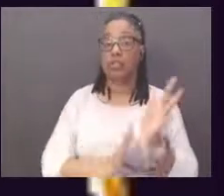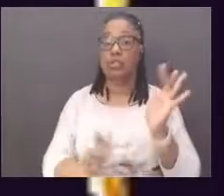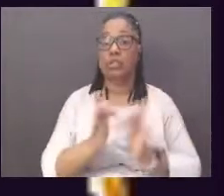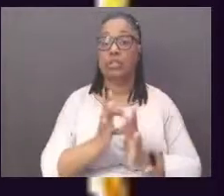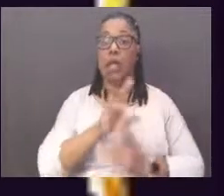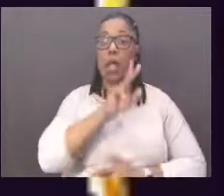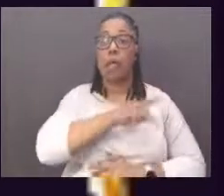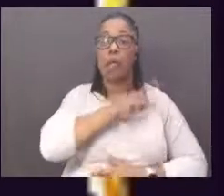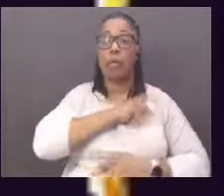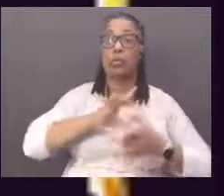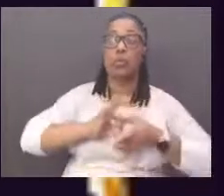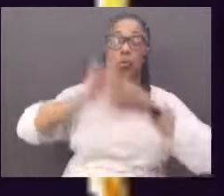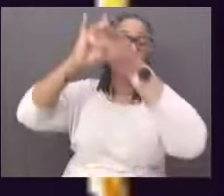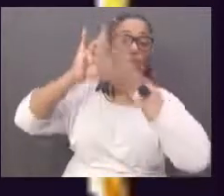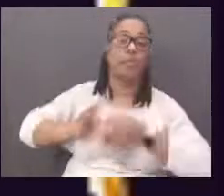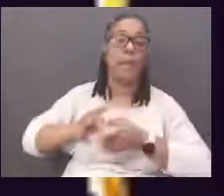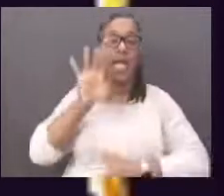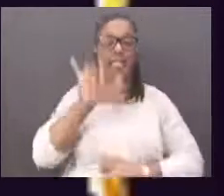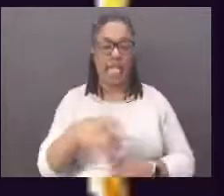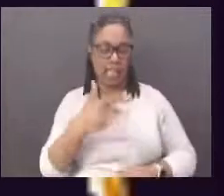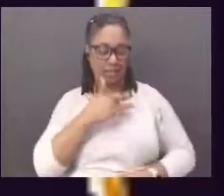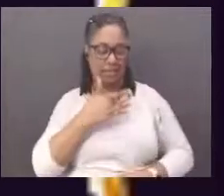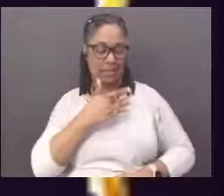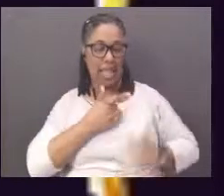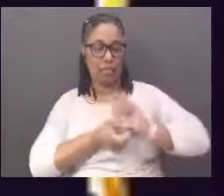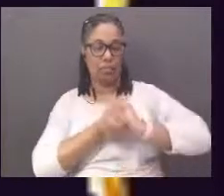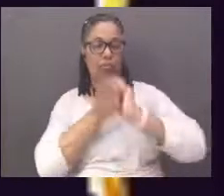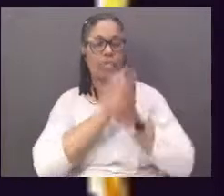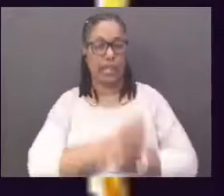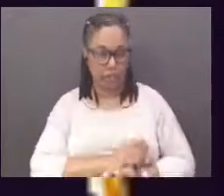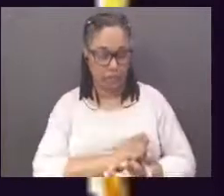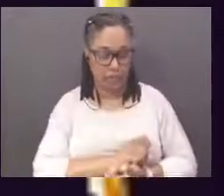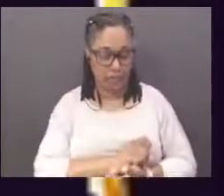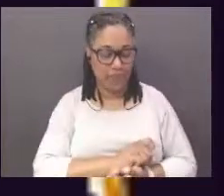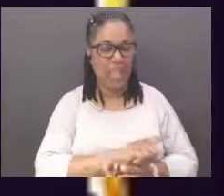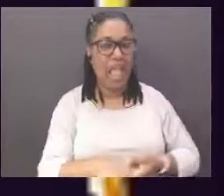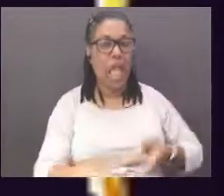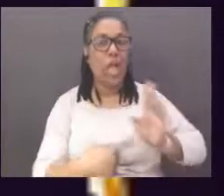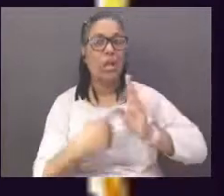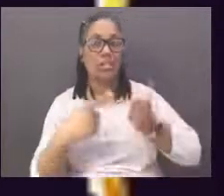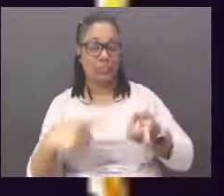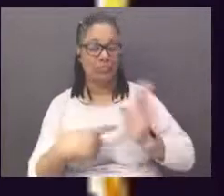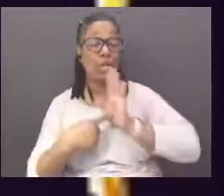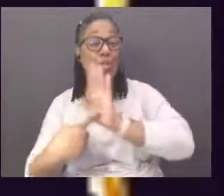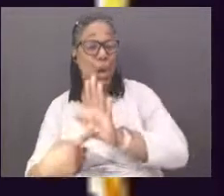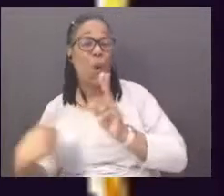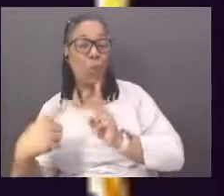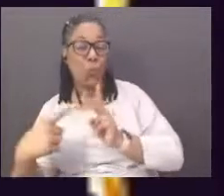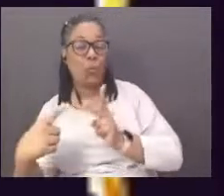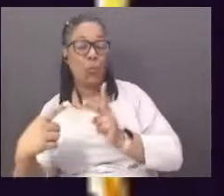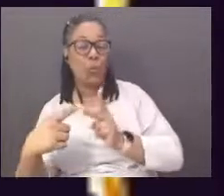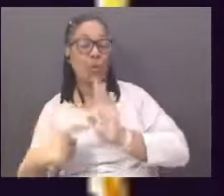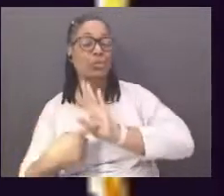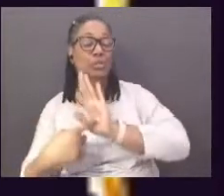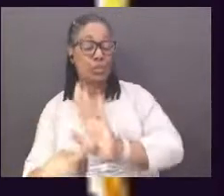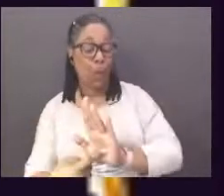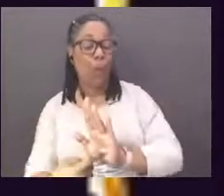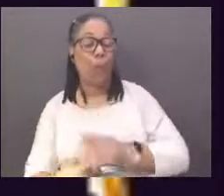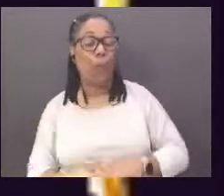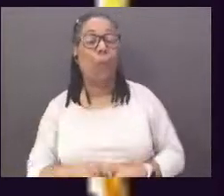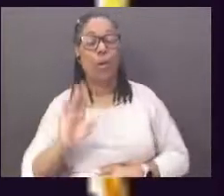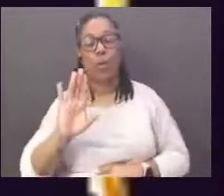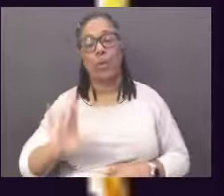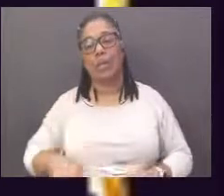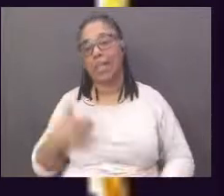is what transforms a person into a public lifestyle of living in Jesus. We